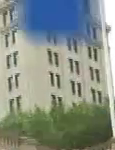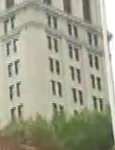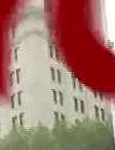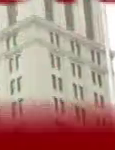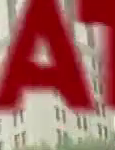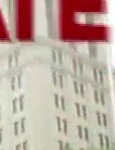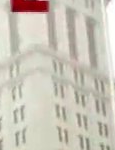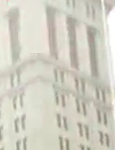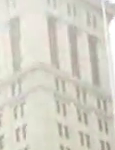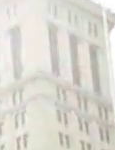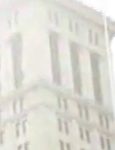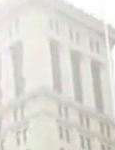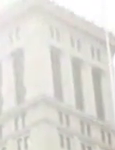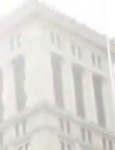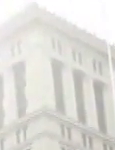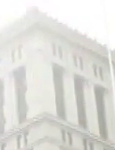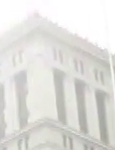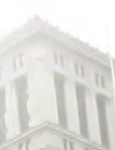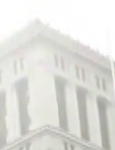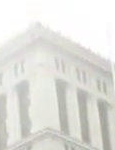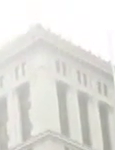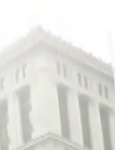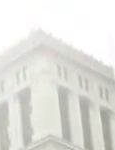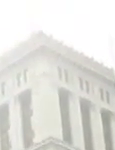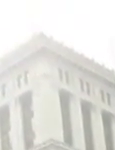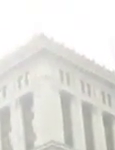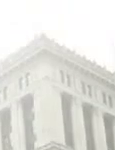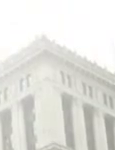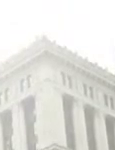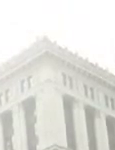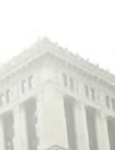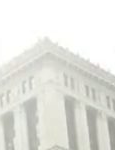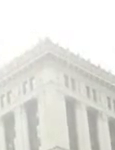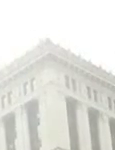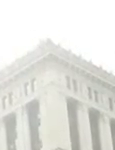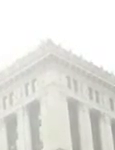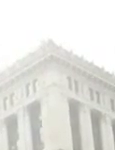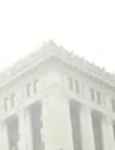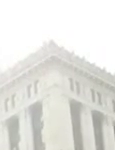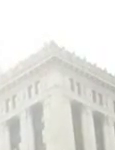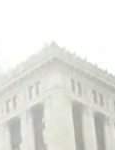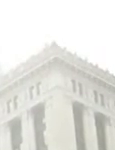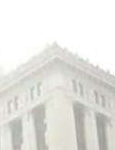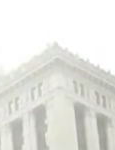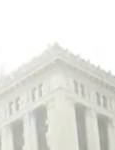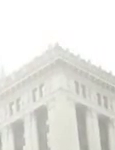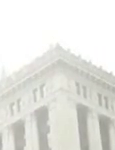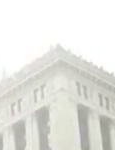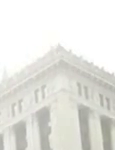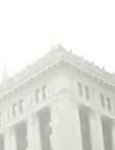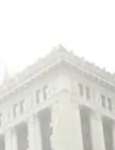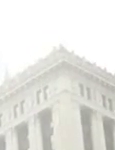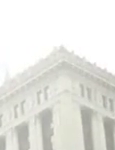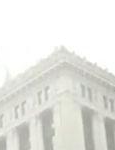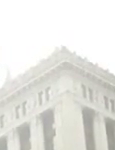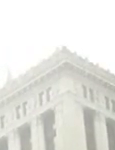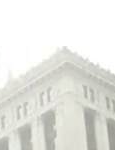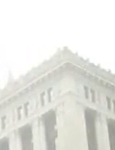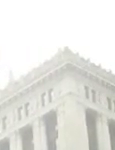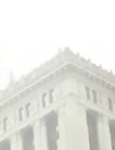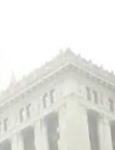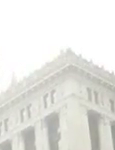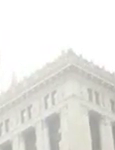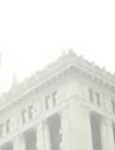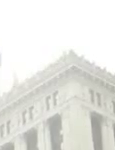Live and uninterrupted, the candidates for New York City Mayor. Sponsored by WCBS TV, WLNY TV